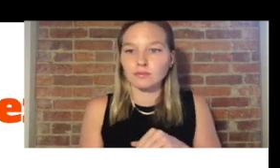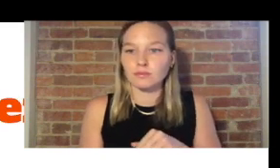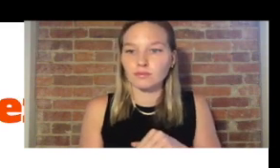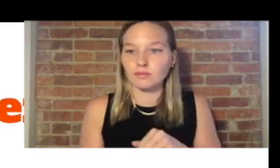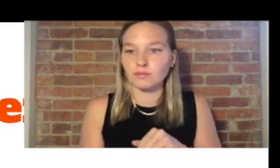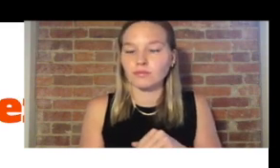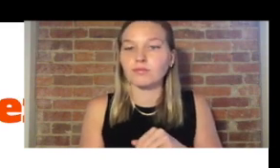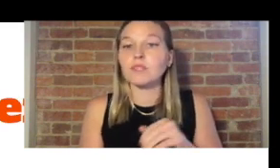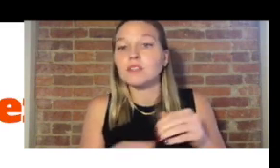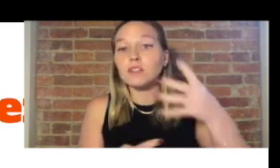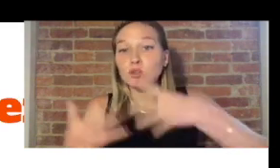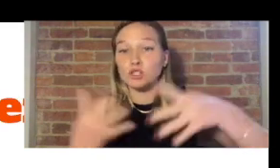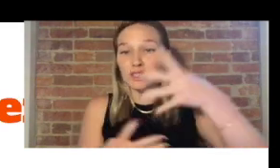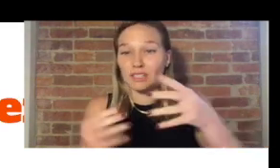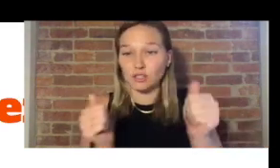not be correct.